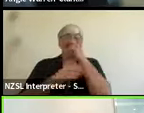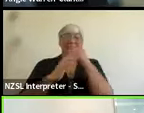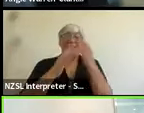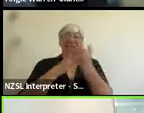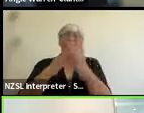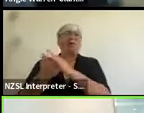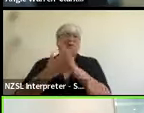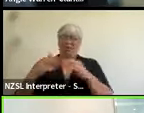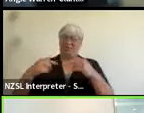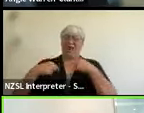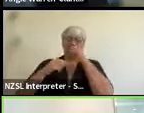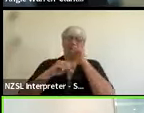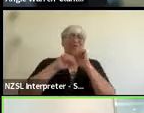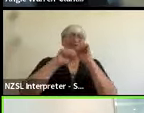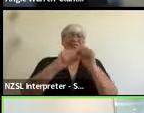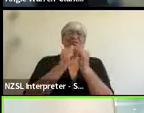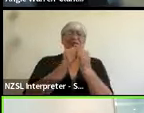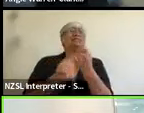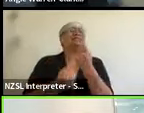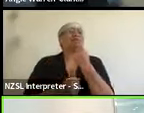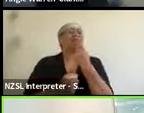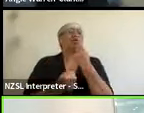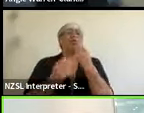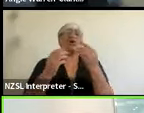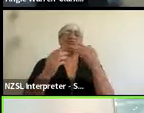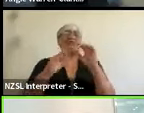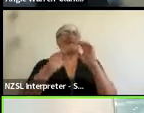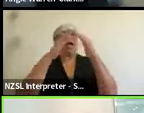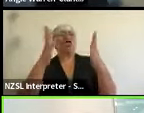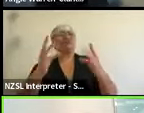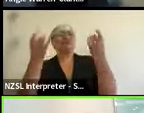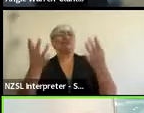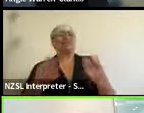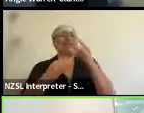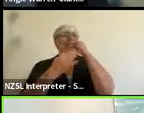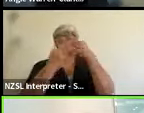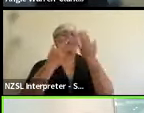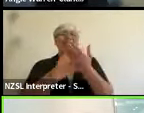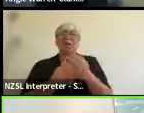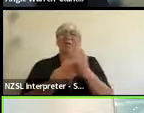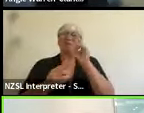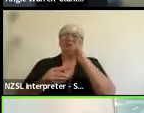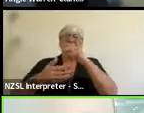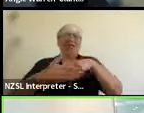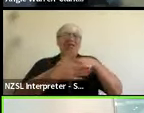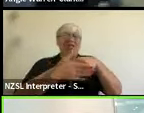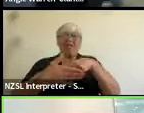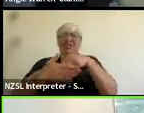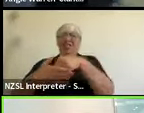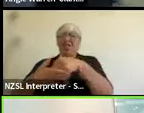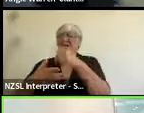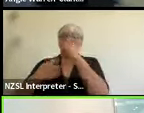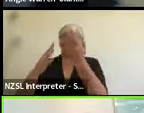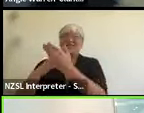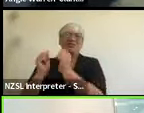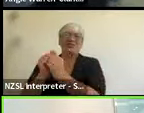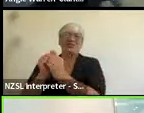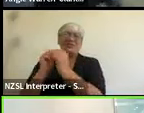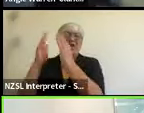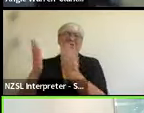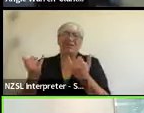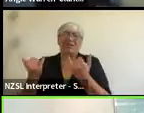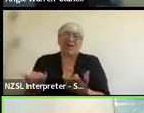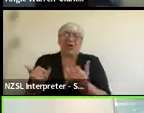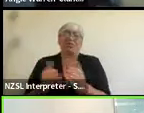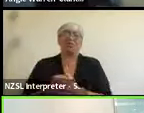easily. Otherwise, they're kind of a bit more restricted. Another thing that we had, because I ran